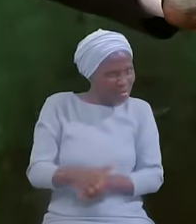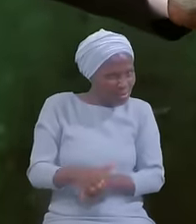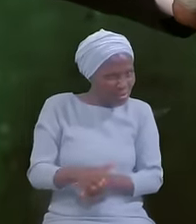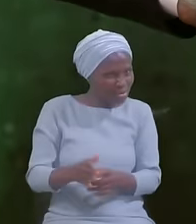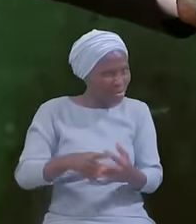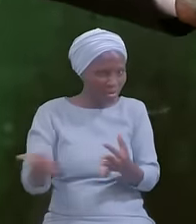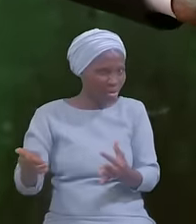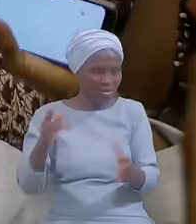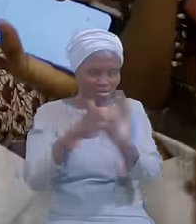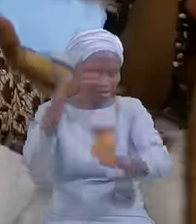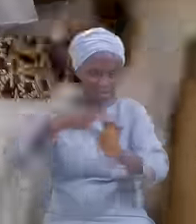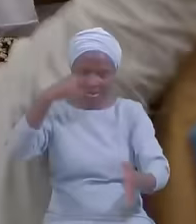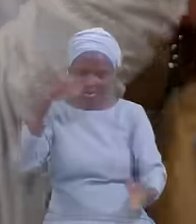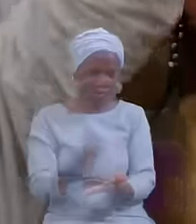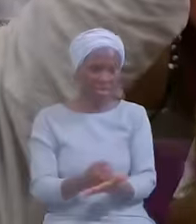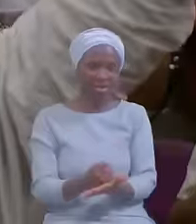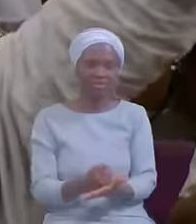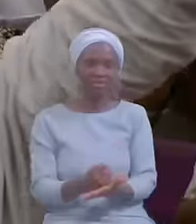gone in Jesus' name.